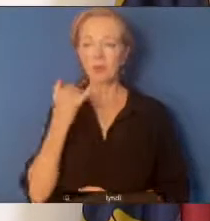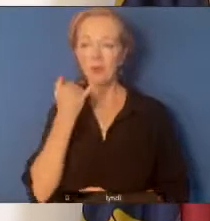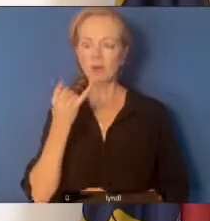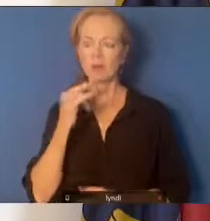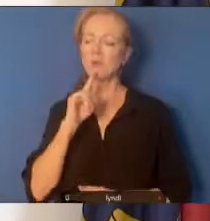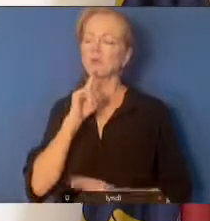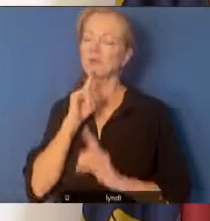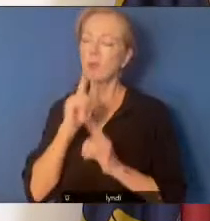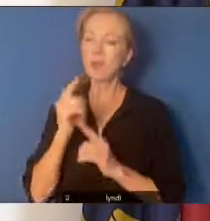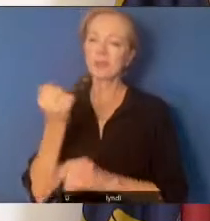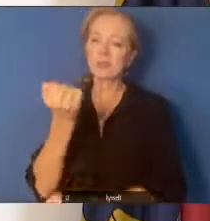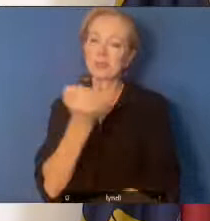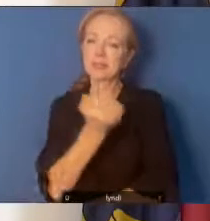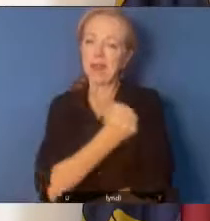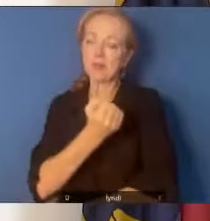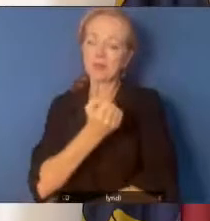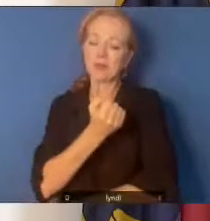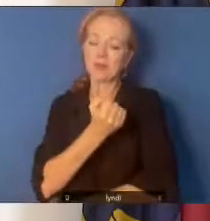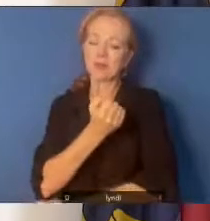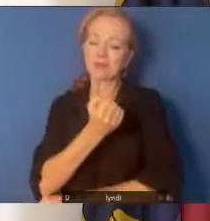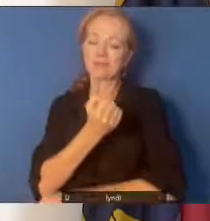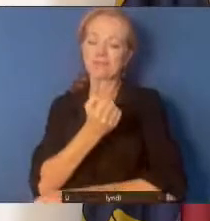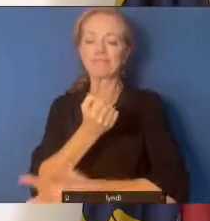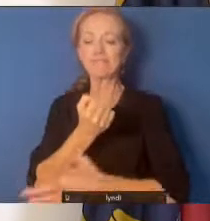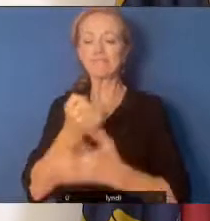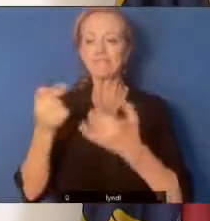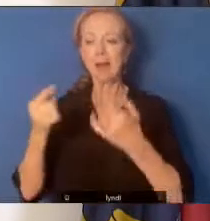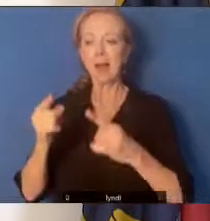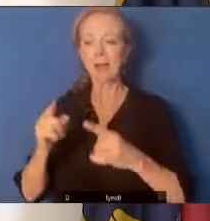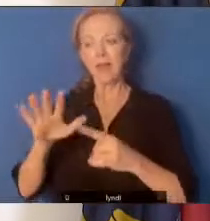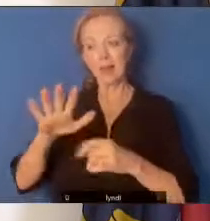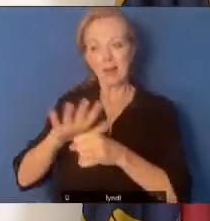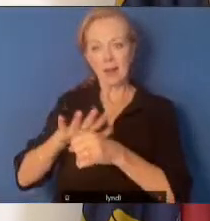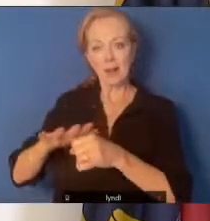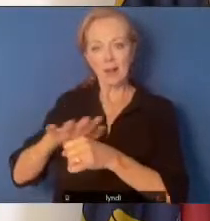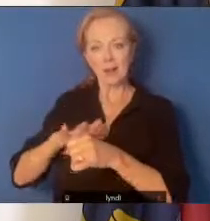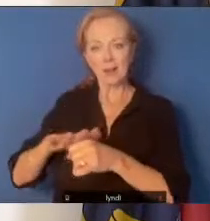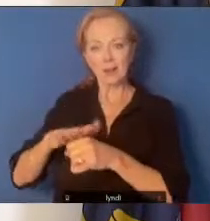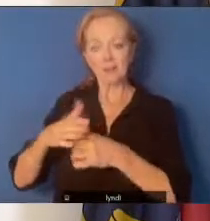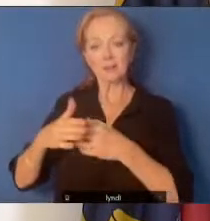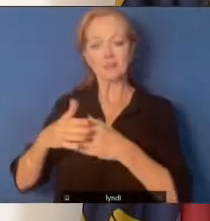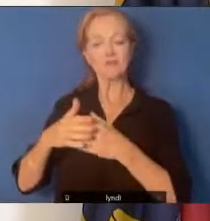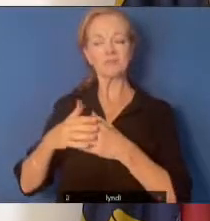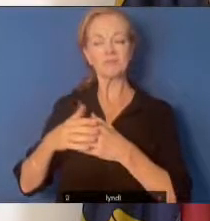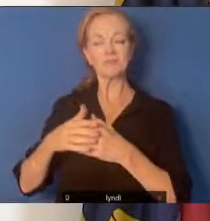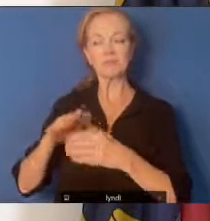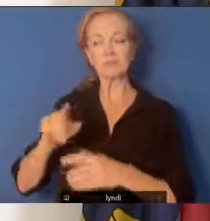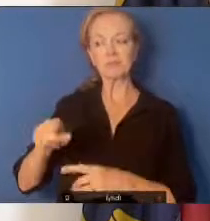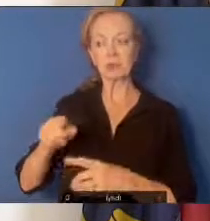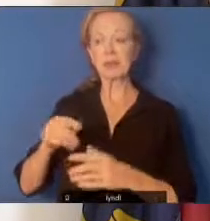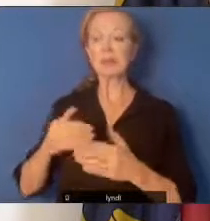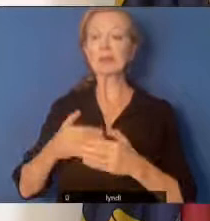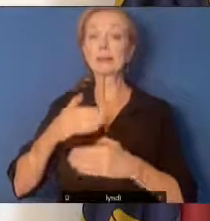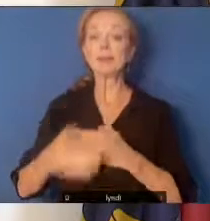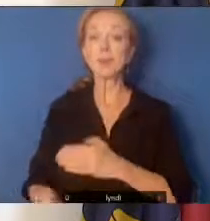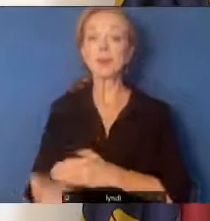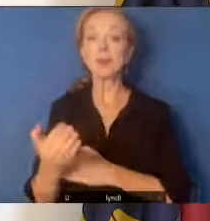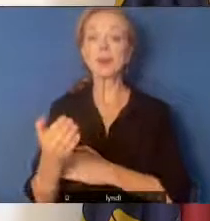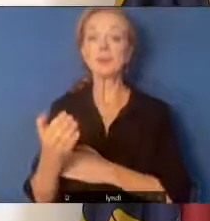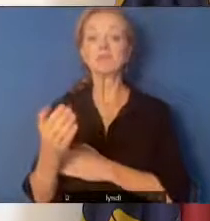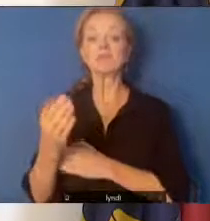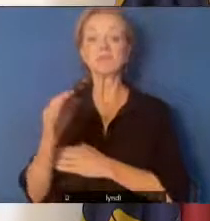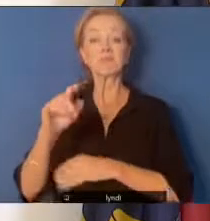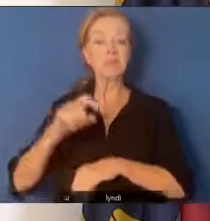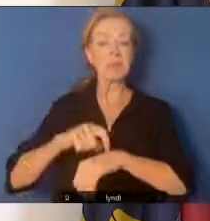with a bladed instrument in this block range by an unknown suspect. The following morning, around 11:30, which